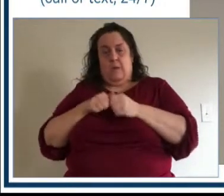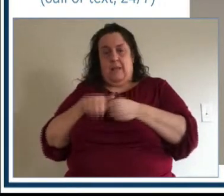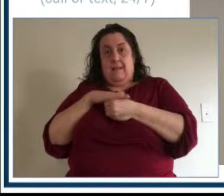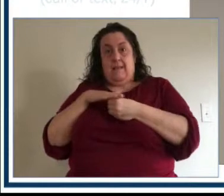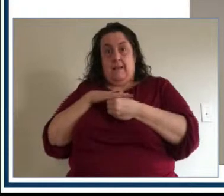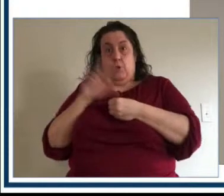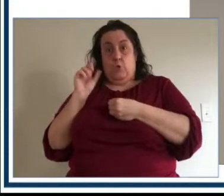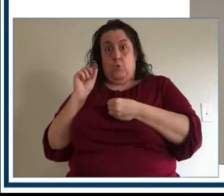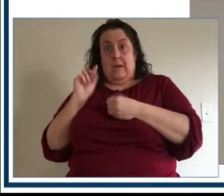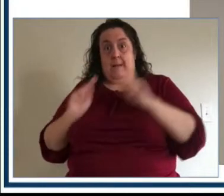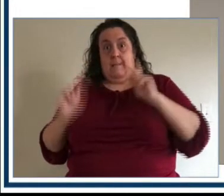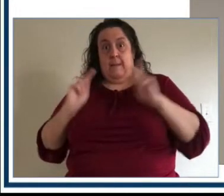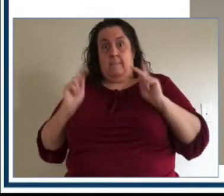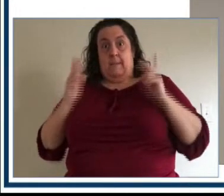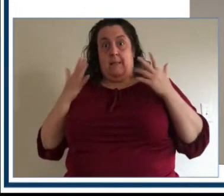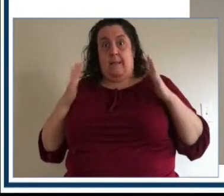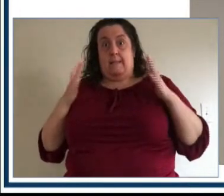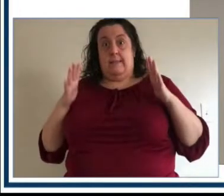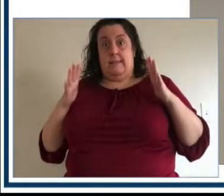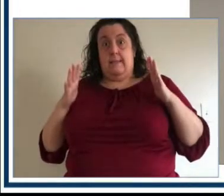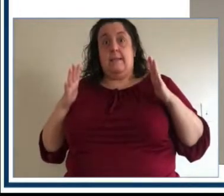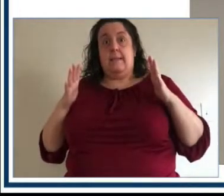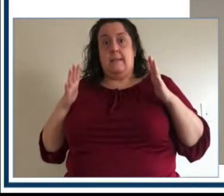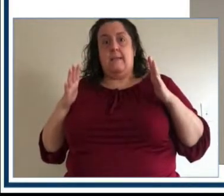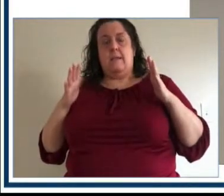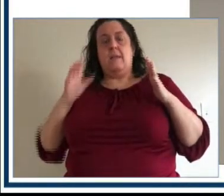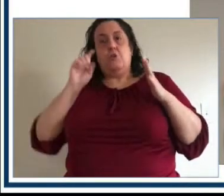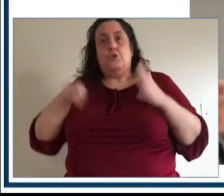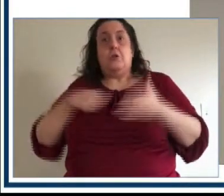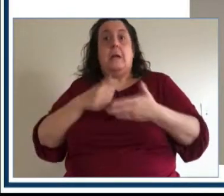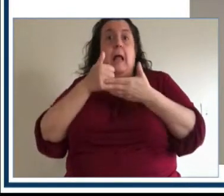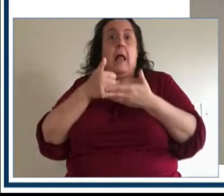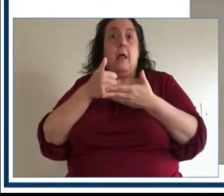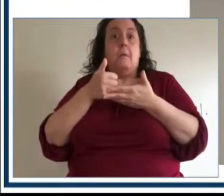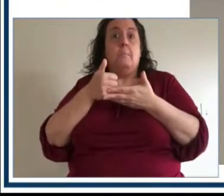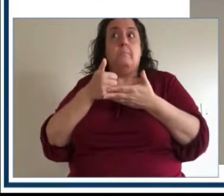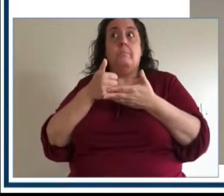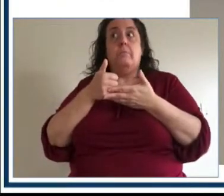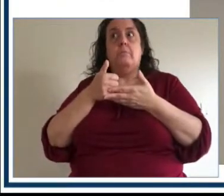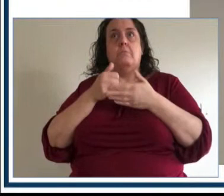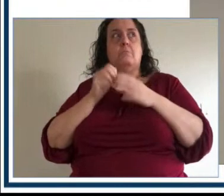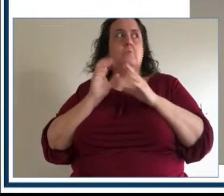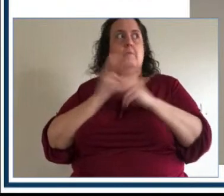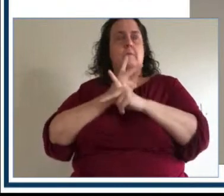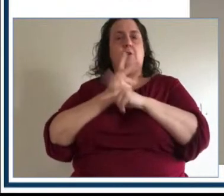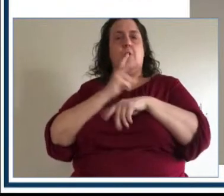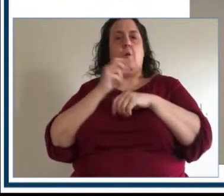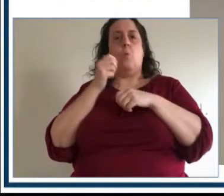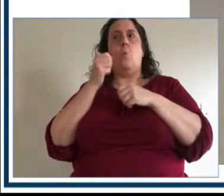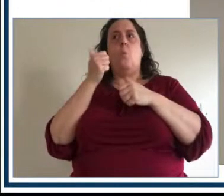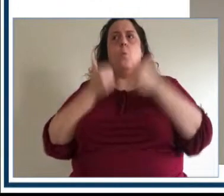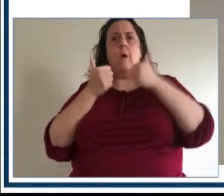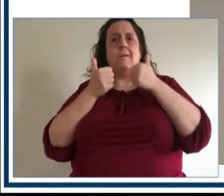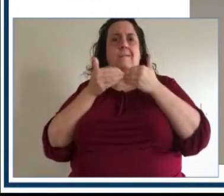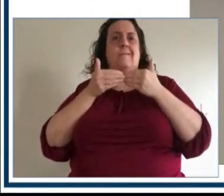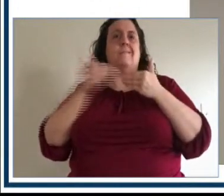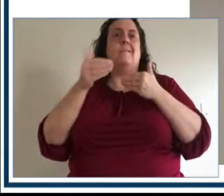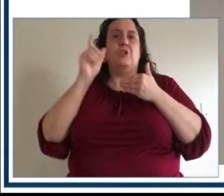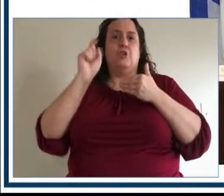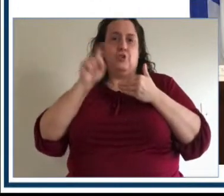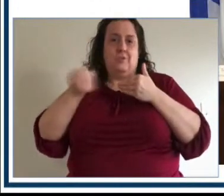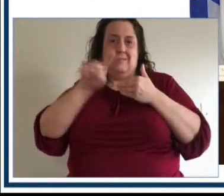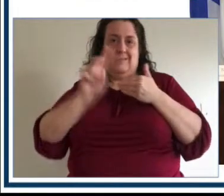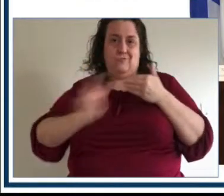that 20, that should help you guide really about how much travel you're going to be doing in the next few weeks. Keith, do you have a